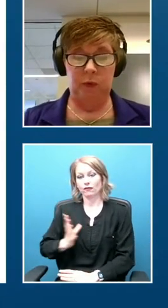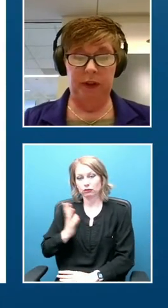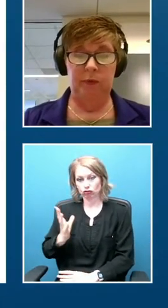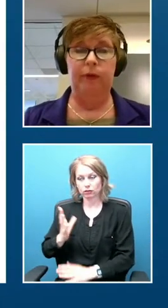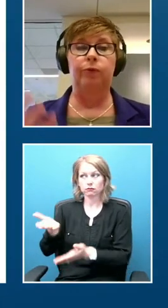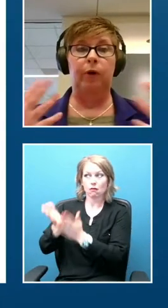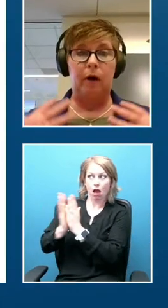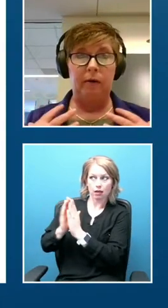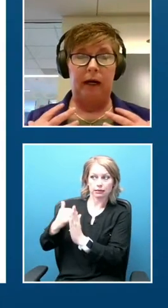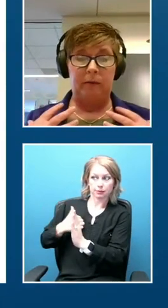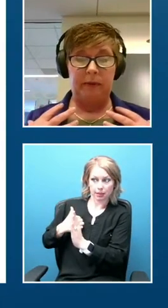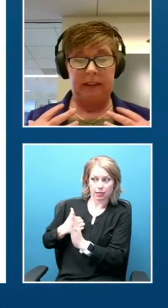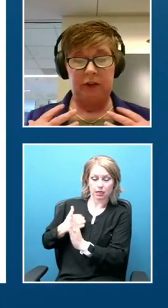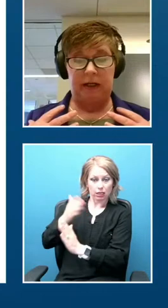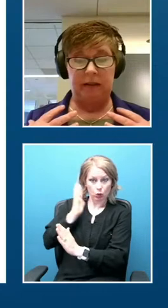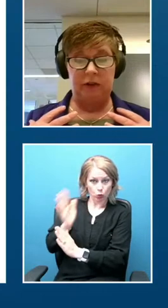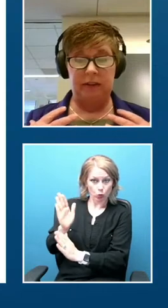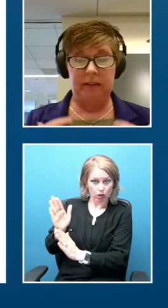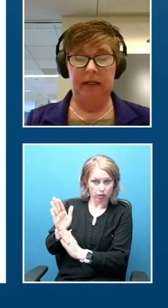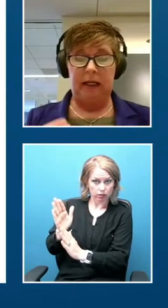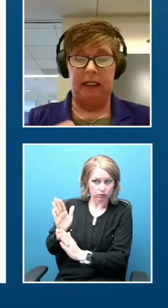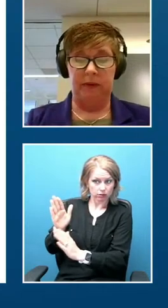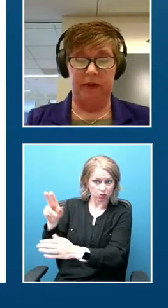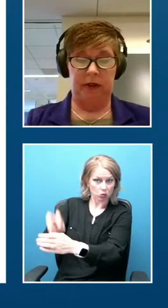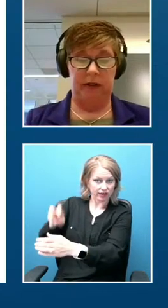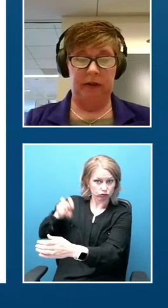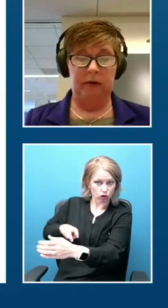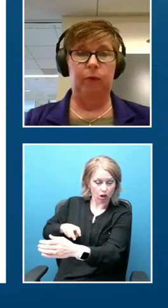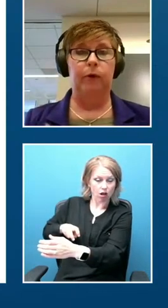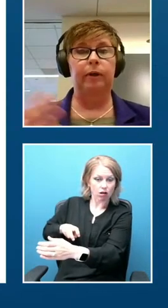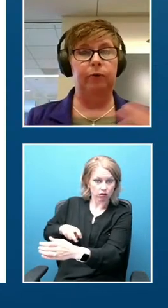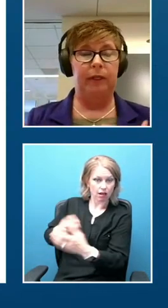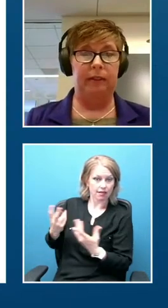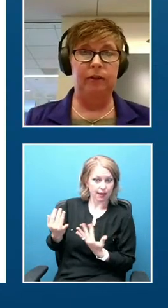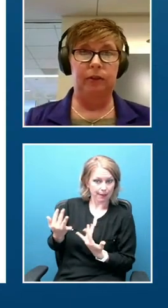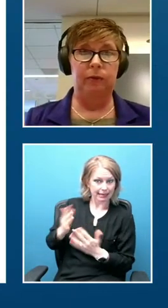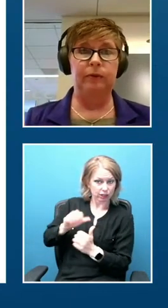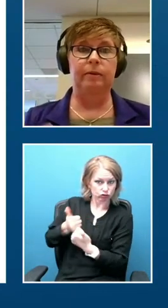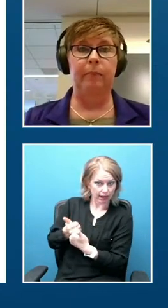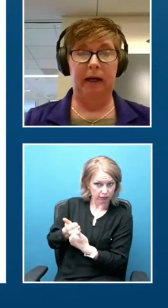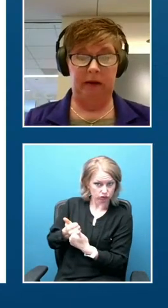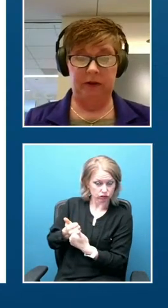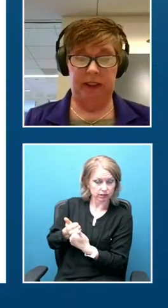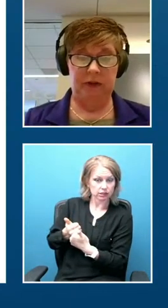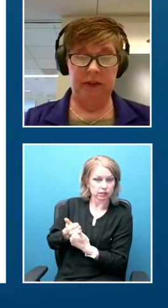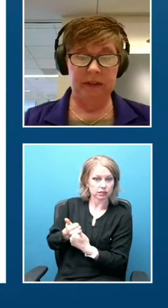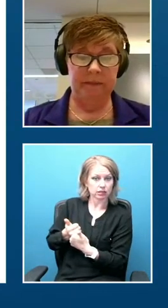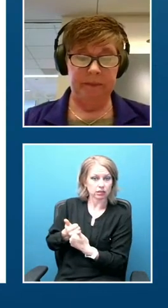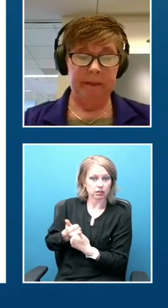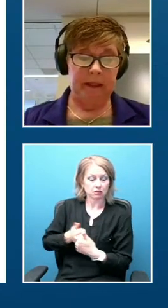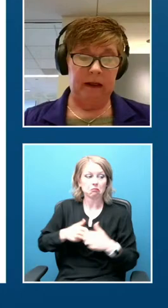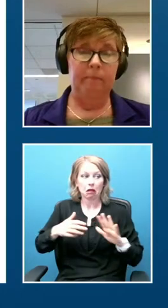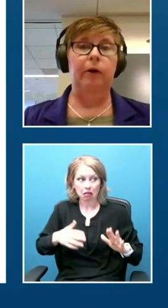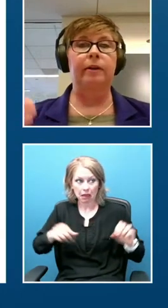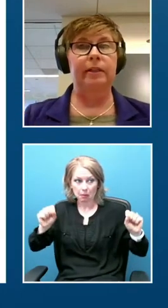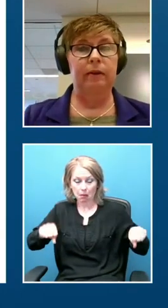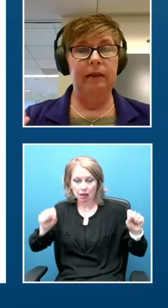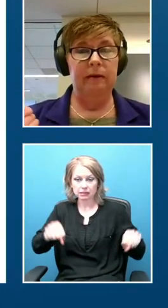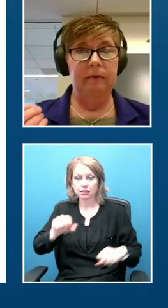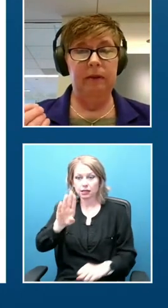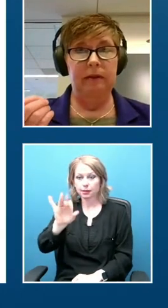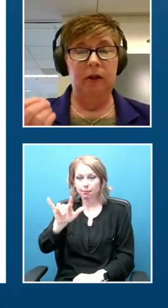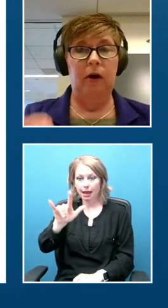we would withdraw our pending challenges in return for agreeing to some bylaw changes,